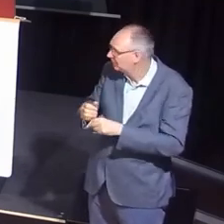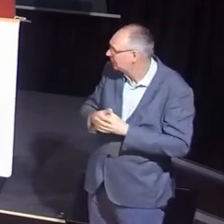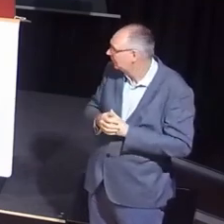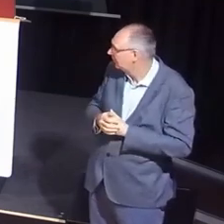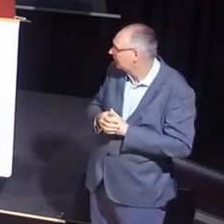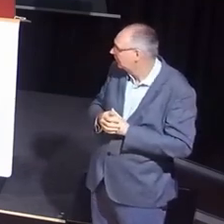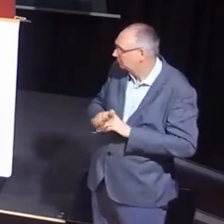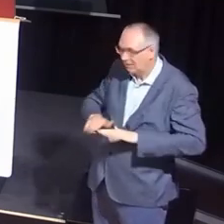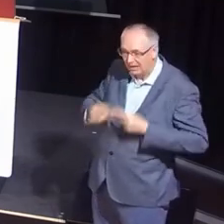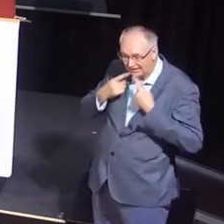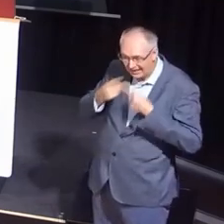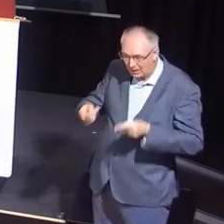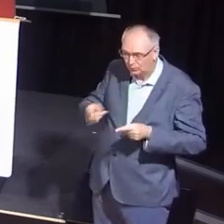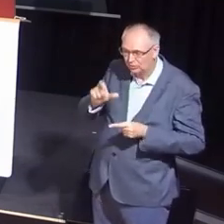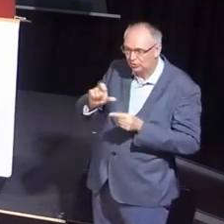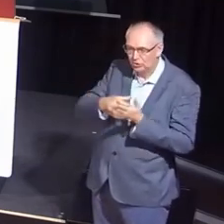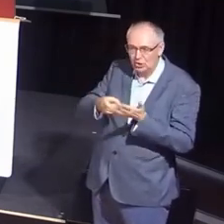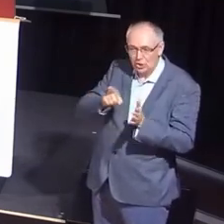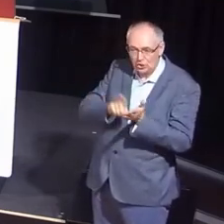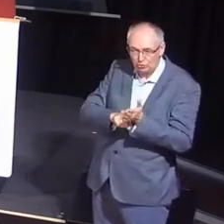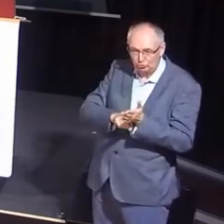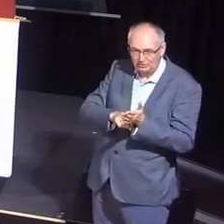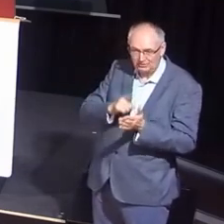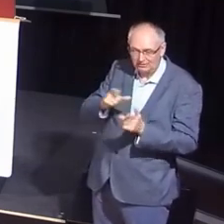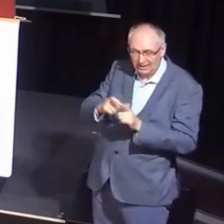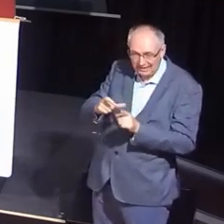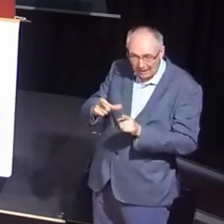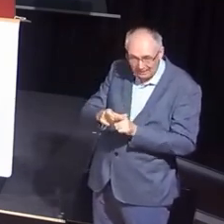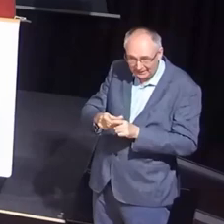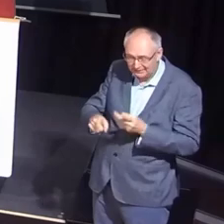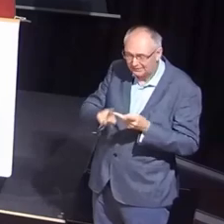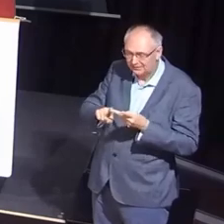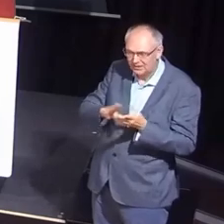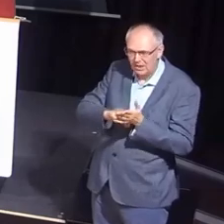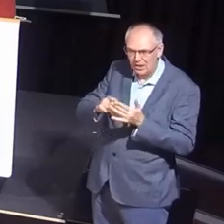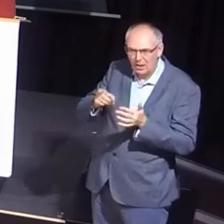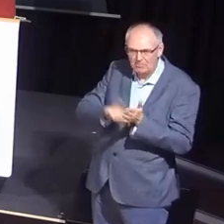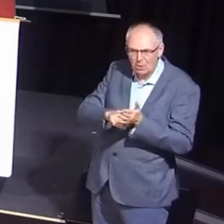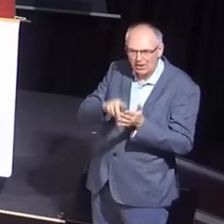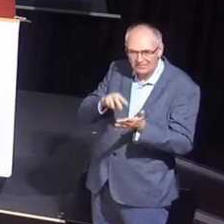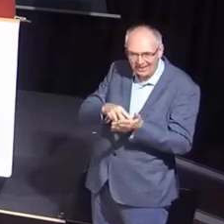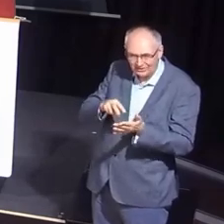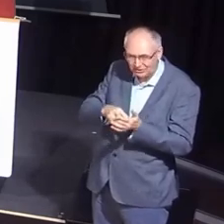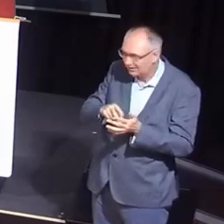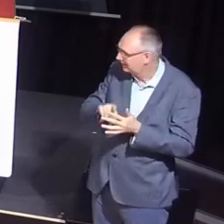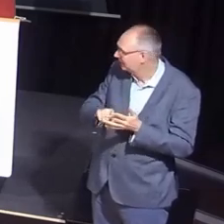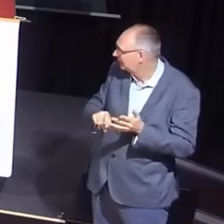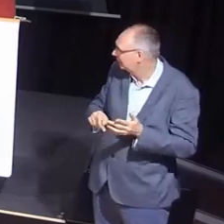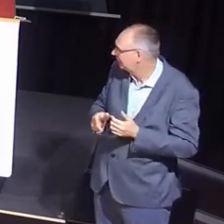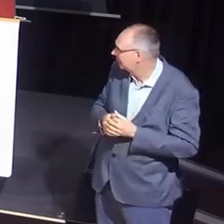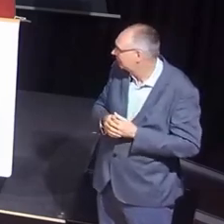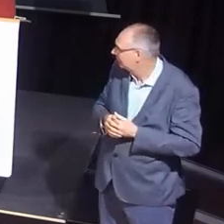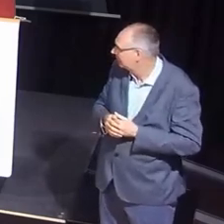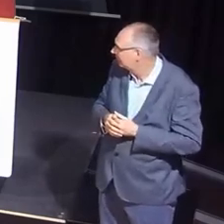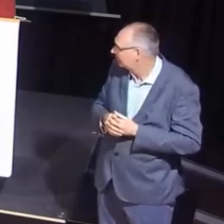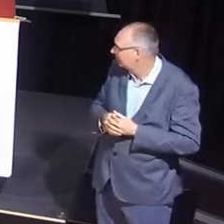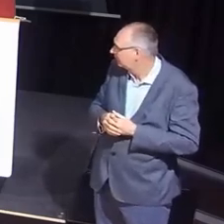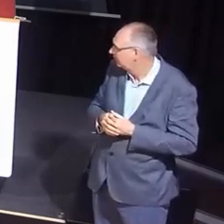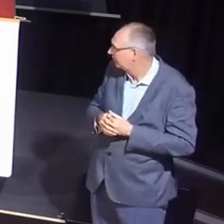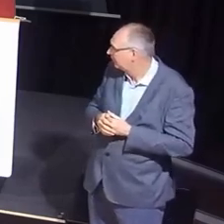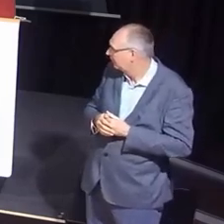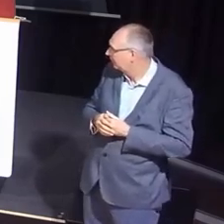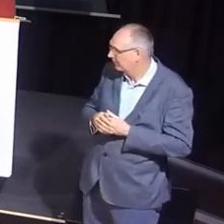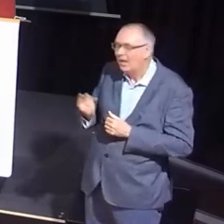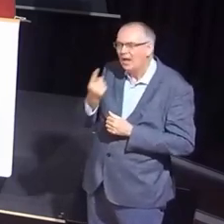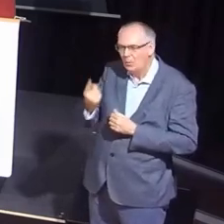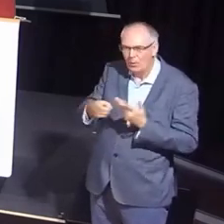Unannounced, Crystal Dynamics on Marvel Avengers, which is a big one, and at Ubisoft, and then indies like Gambrinus on Cardpocalypse, which you should all